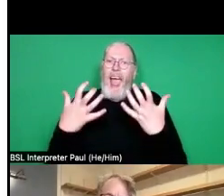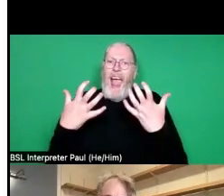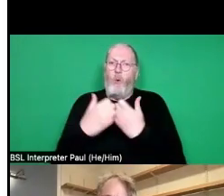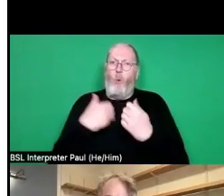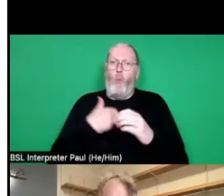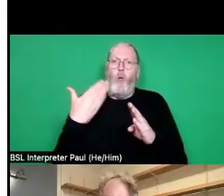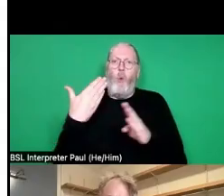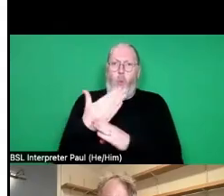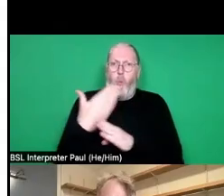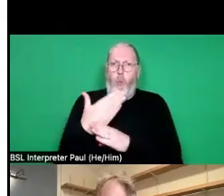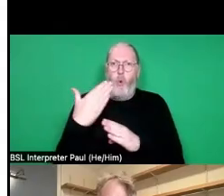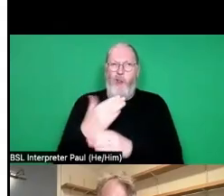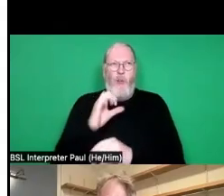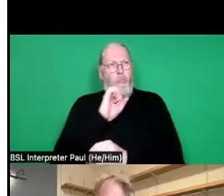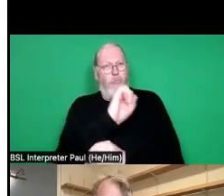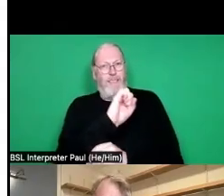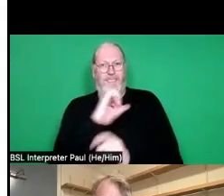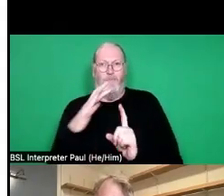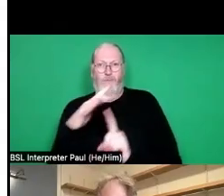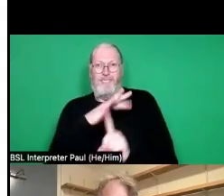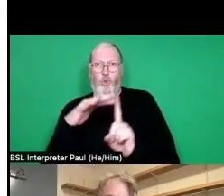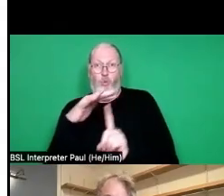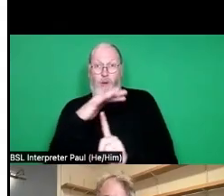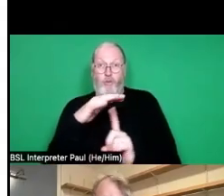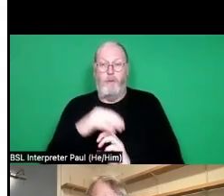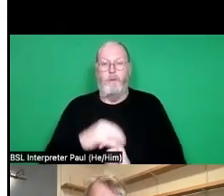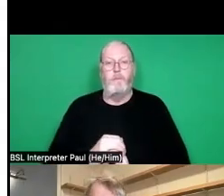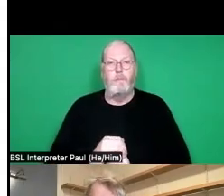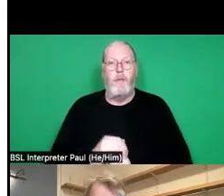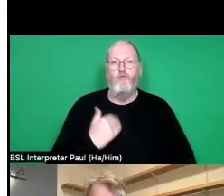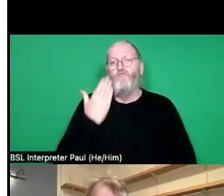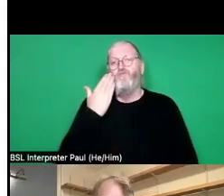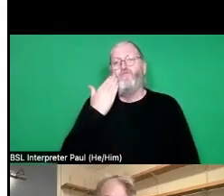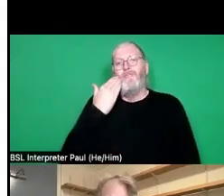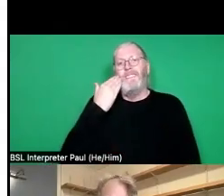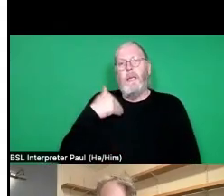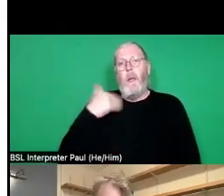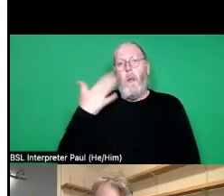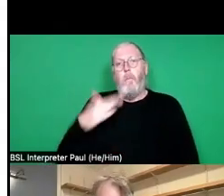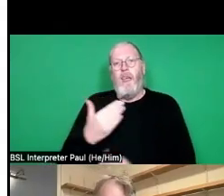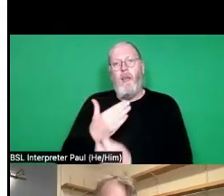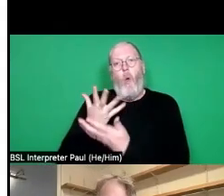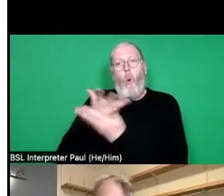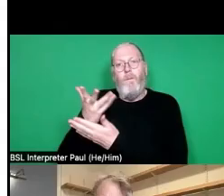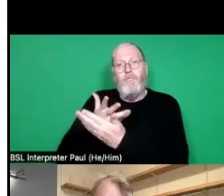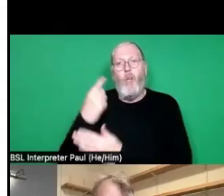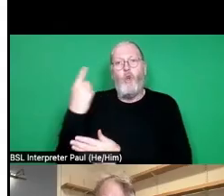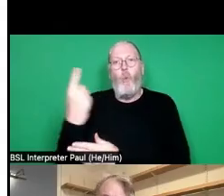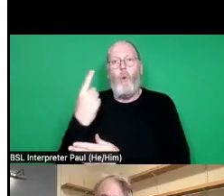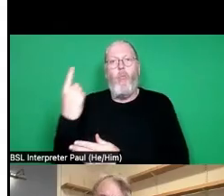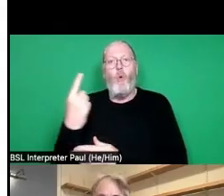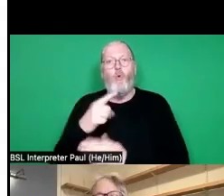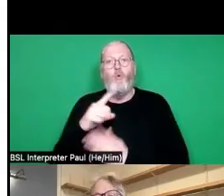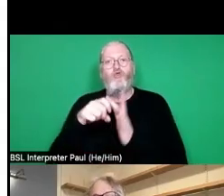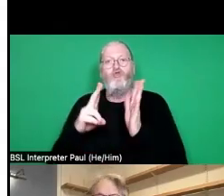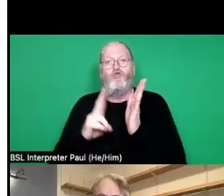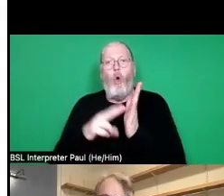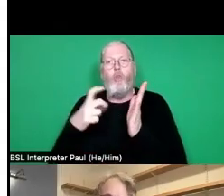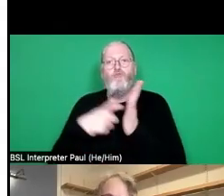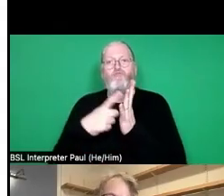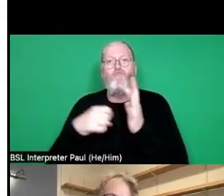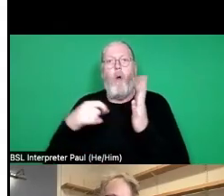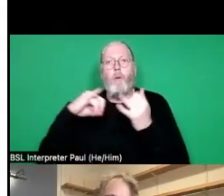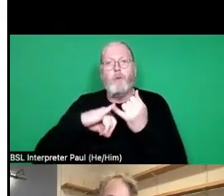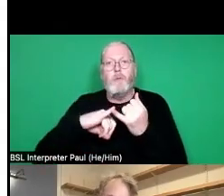lot of conversations with John Roberts recently, who's a philosopher of aesthetics at Wolverhampton. He's written many books that are picked